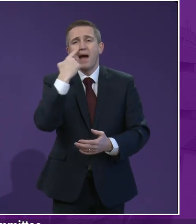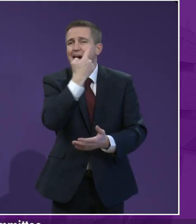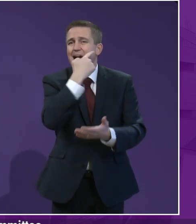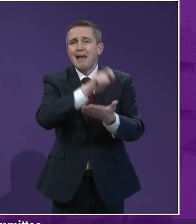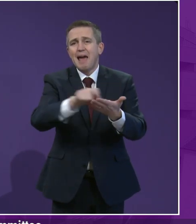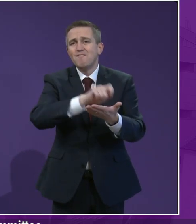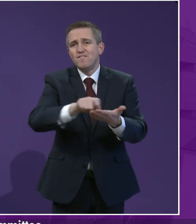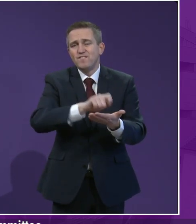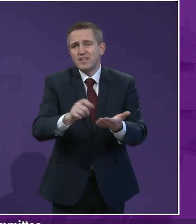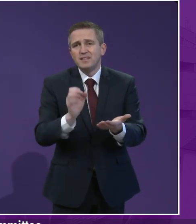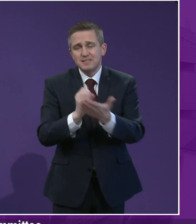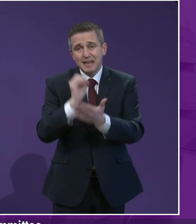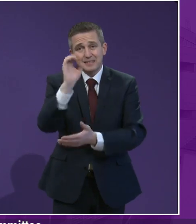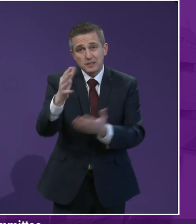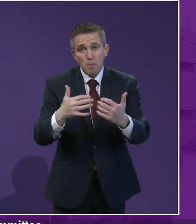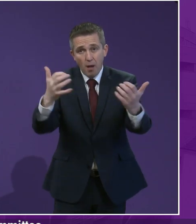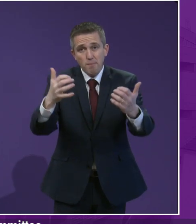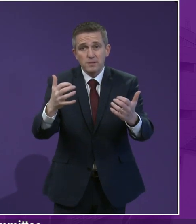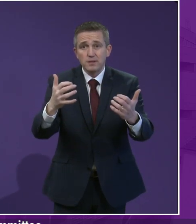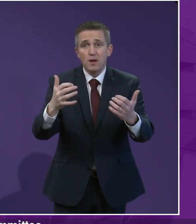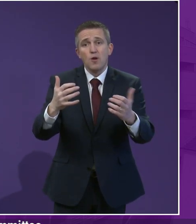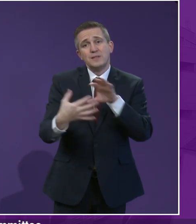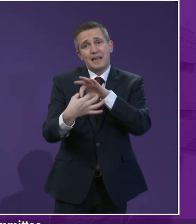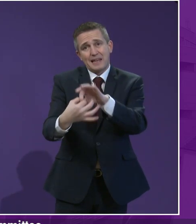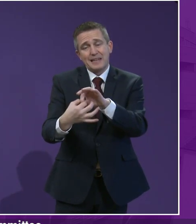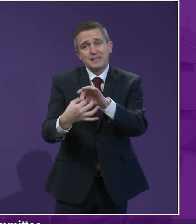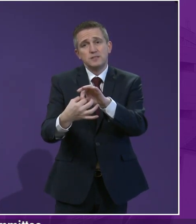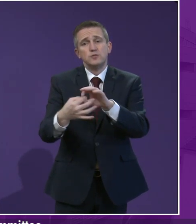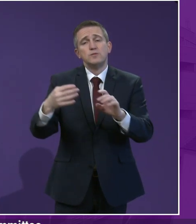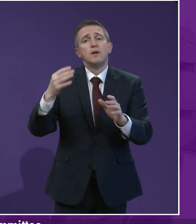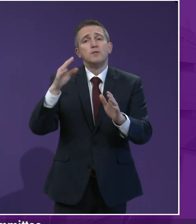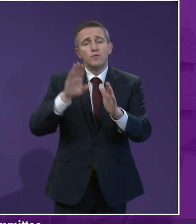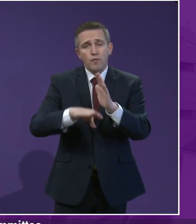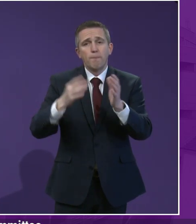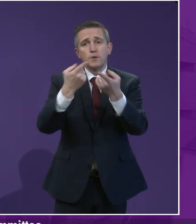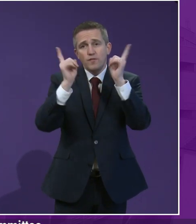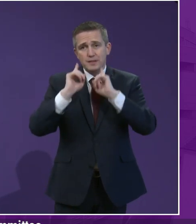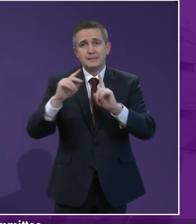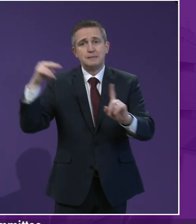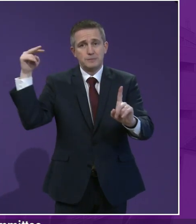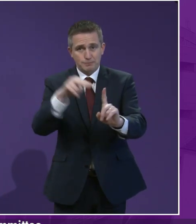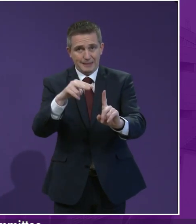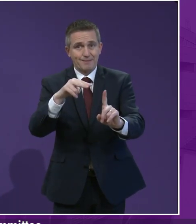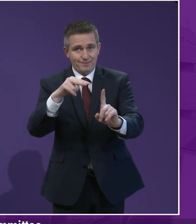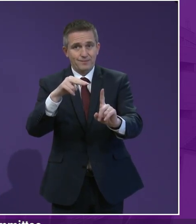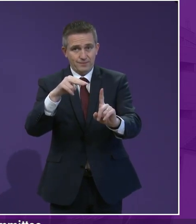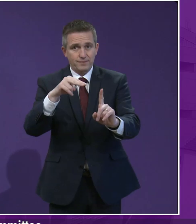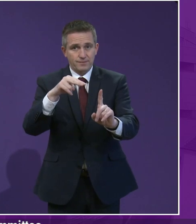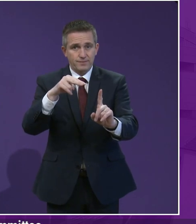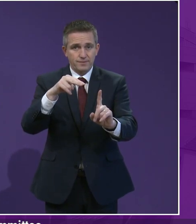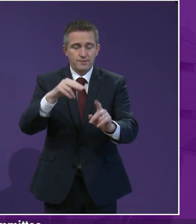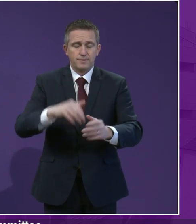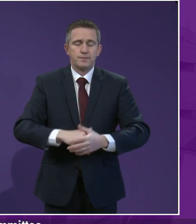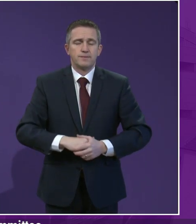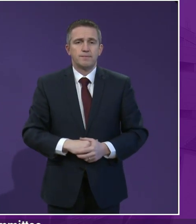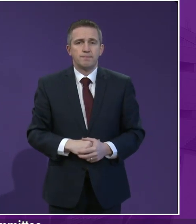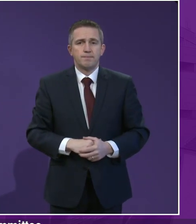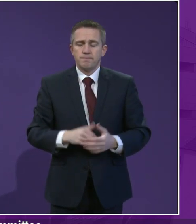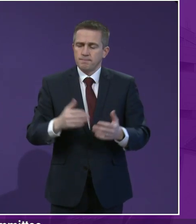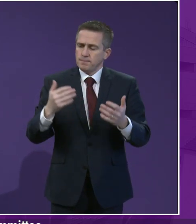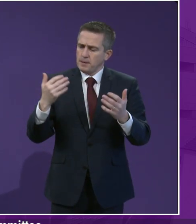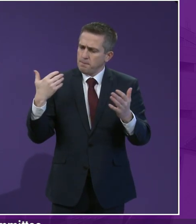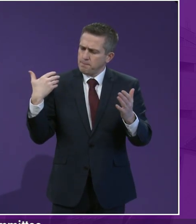university. Yeah, I'm labelled here as Disability History Scotland, which I'm very involved with, but the experience